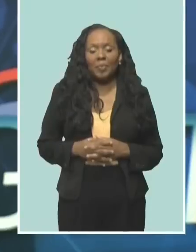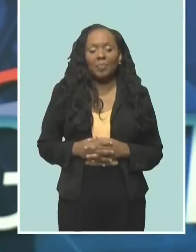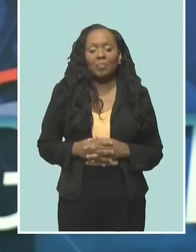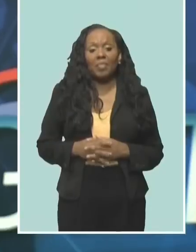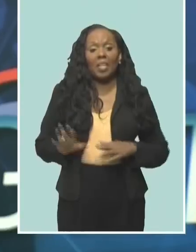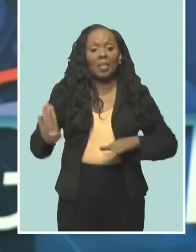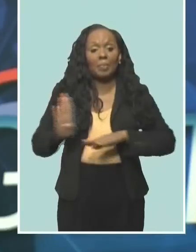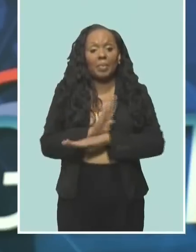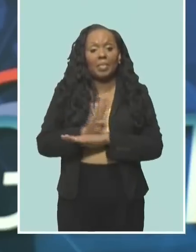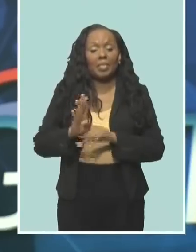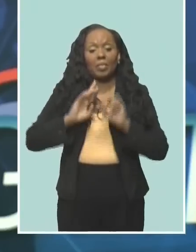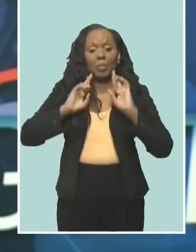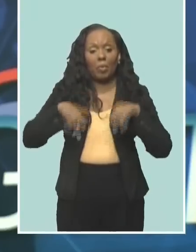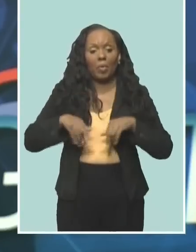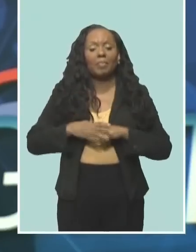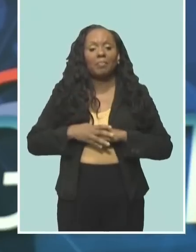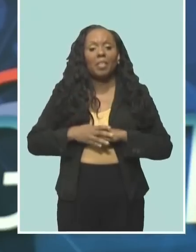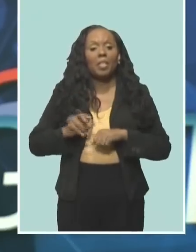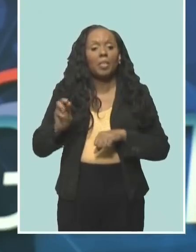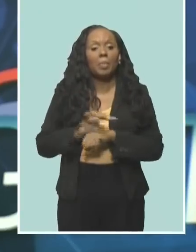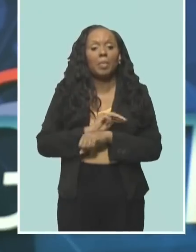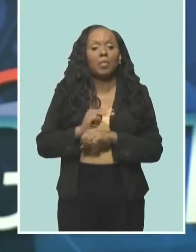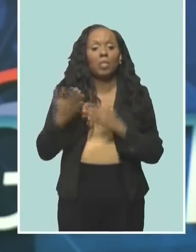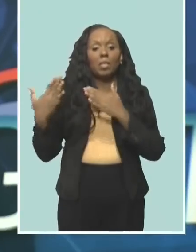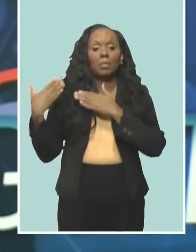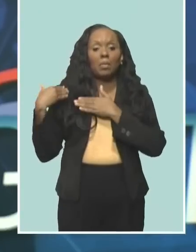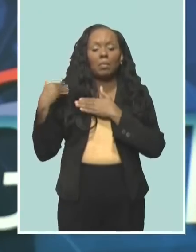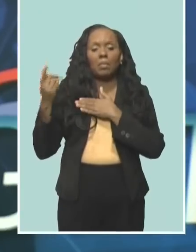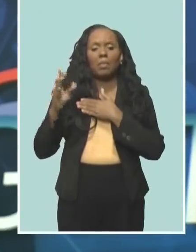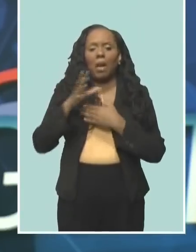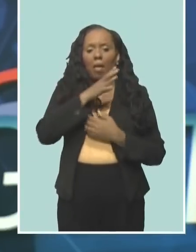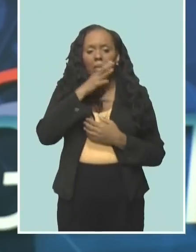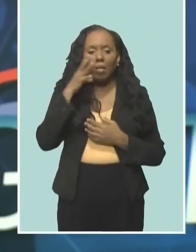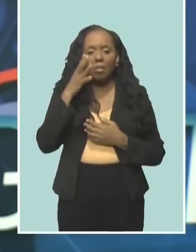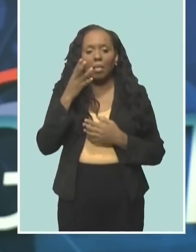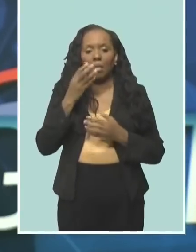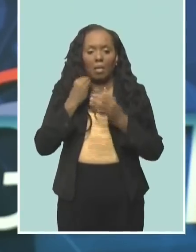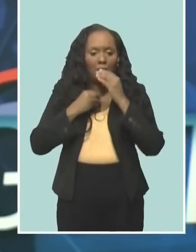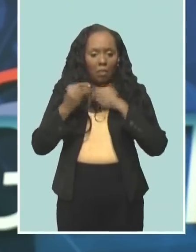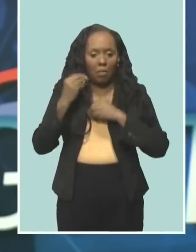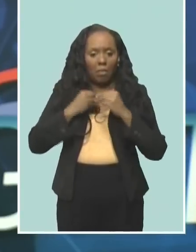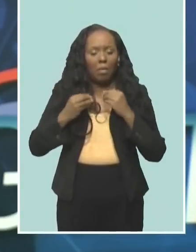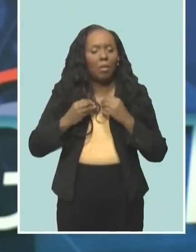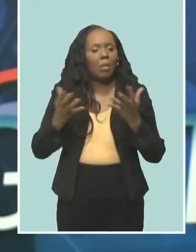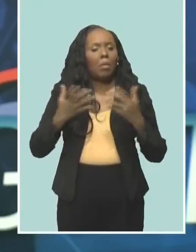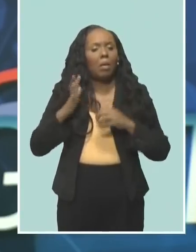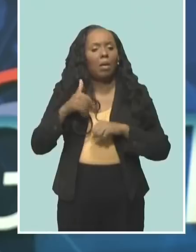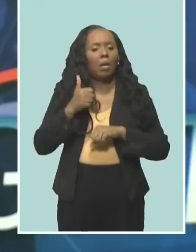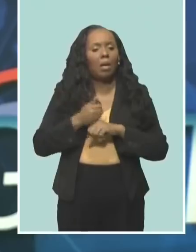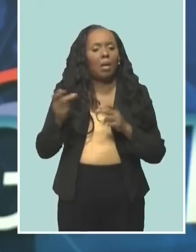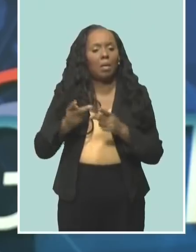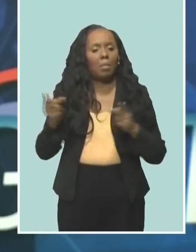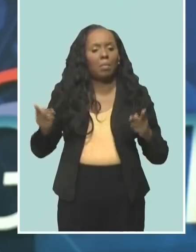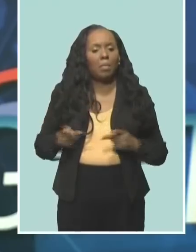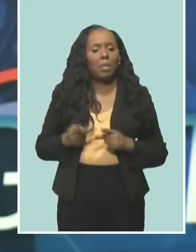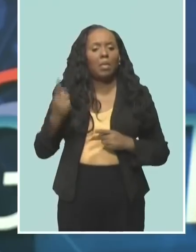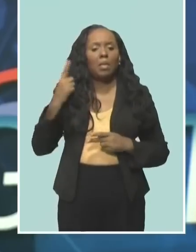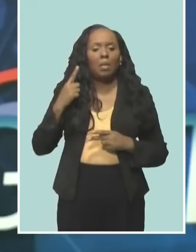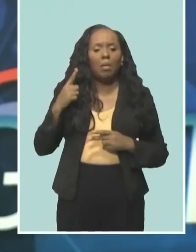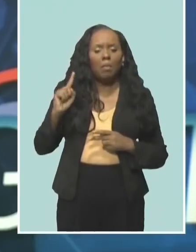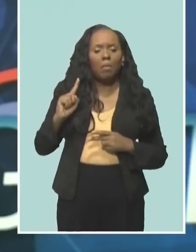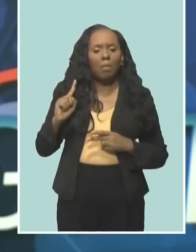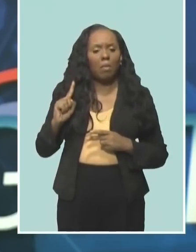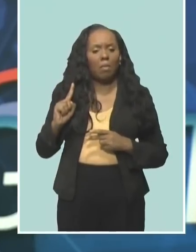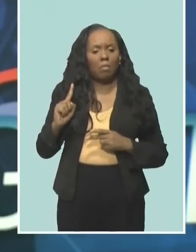In business tonight, the Ministry of Agriculture, Food and Nutritional Security is looking to set up a facility to facilitate advanced purchases